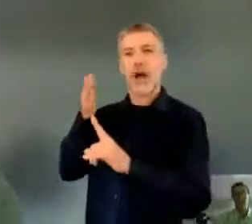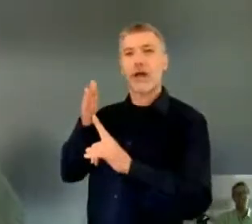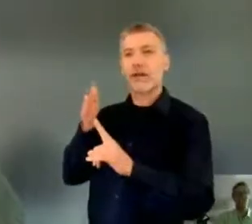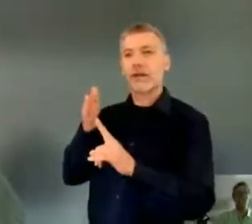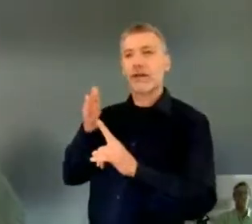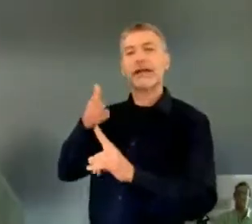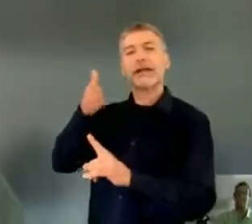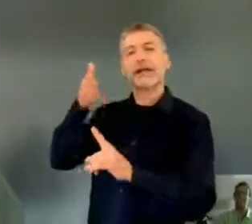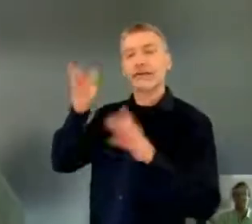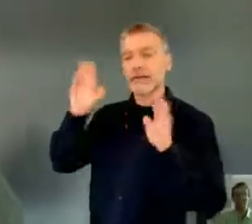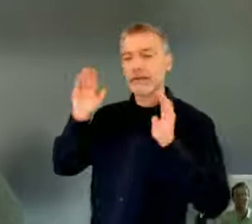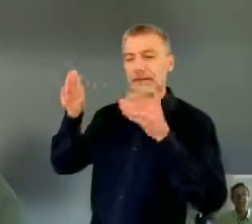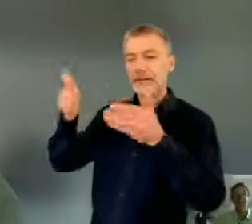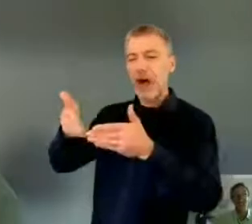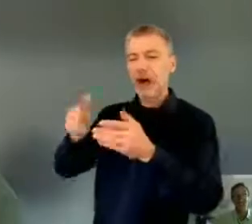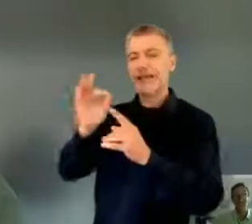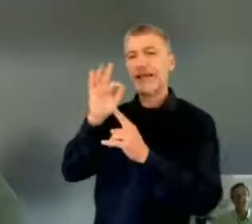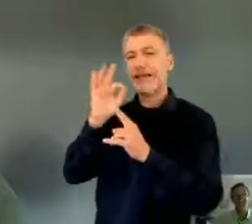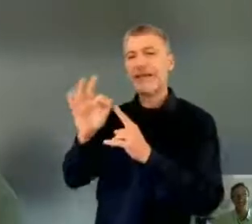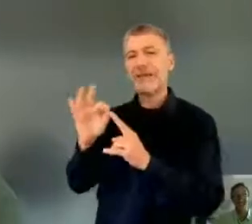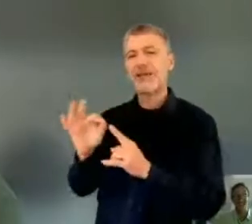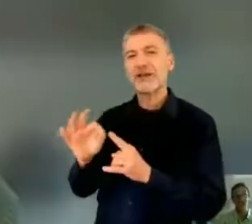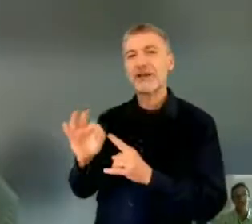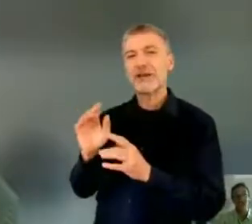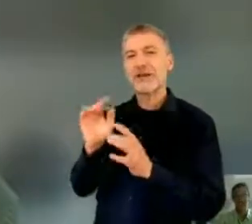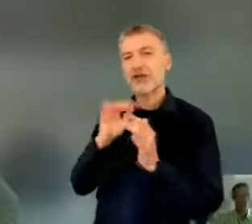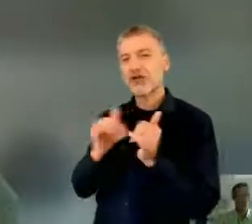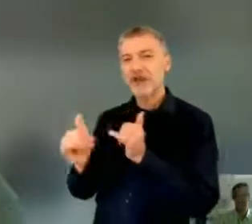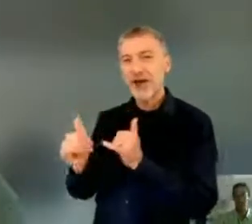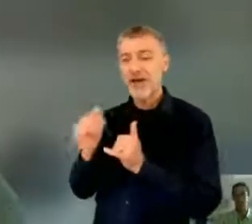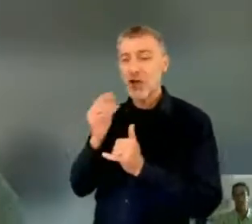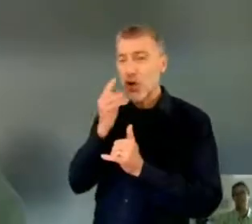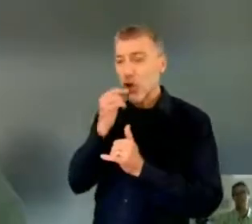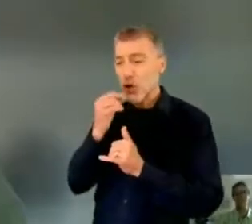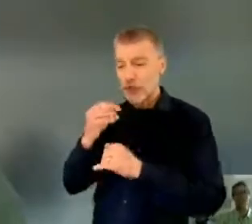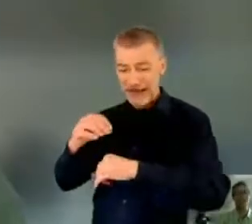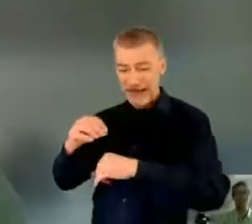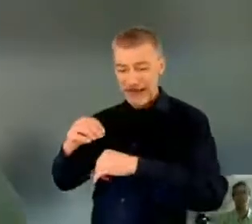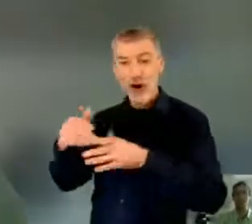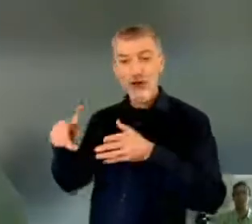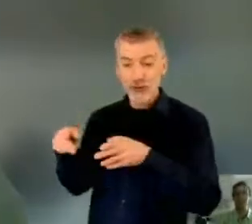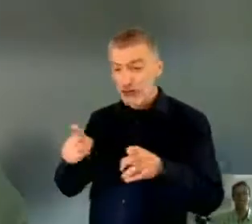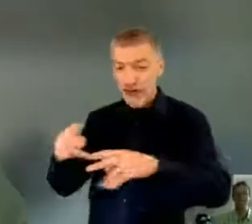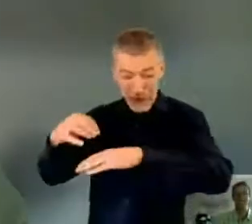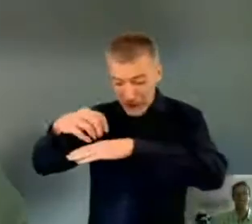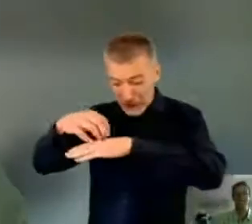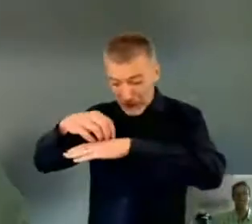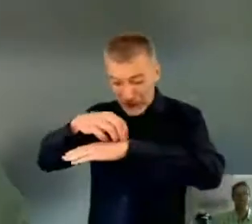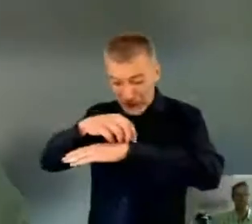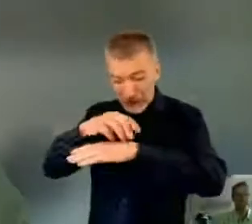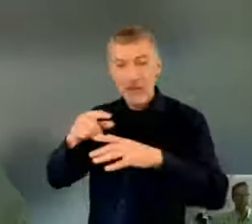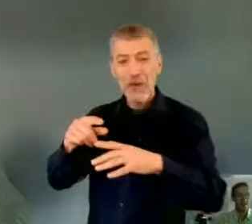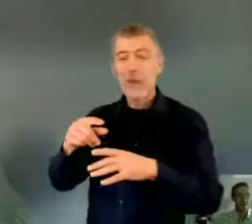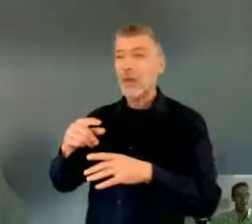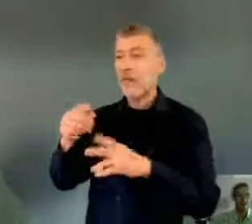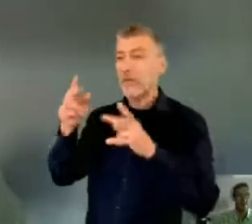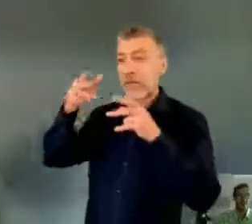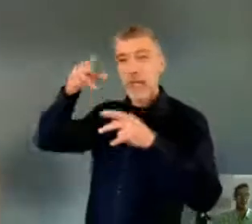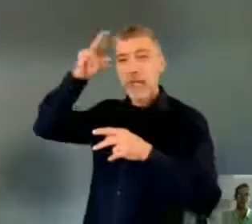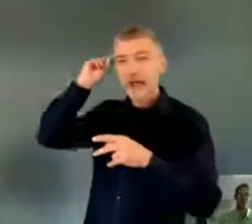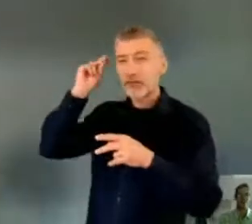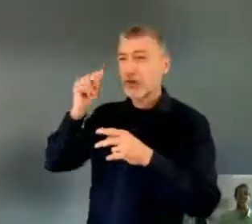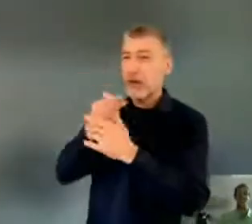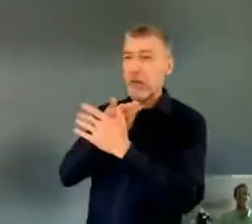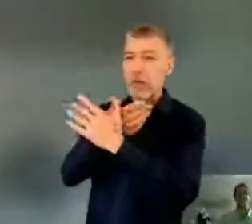said, that could go anything from tiny macroinverts in the river all the way up to badgers, bats and otters. So it's a